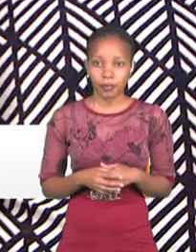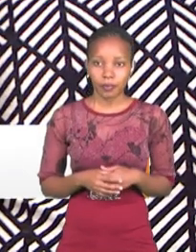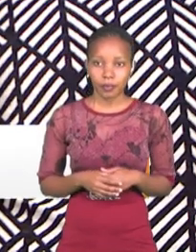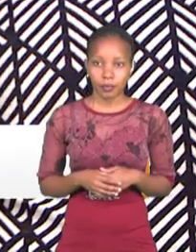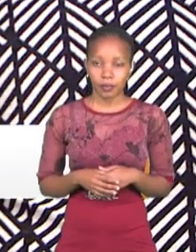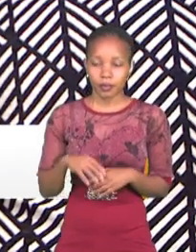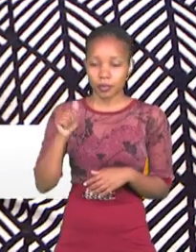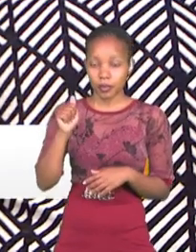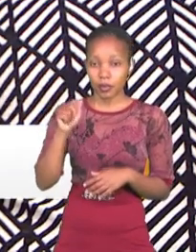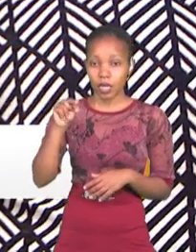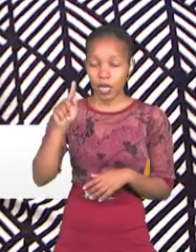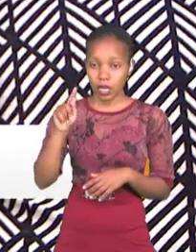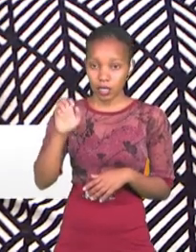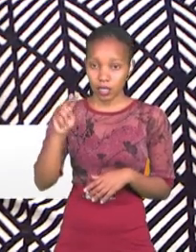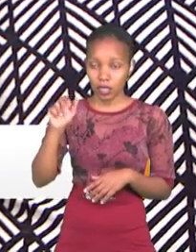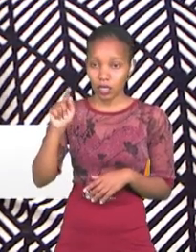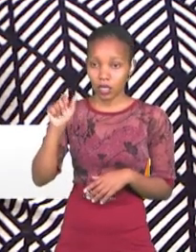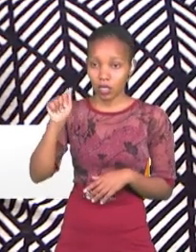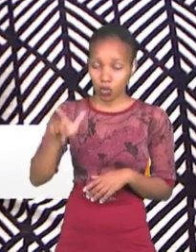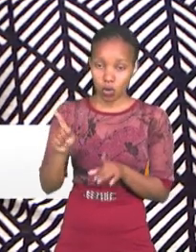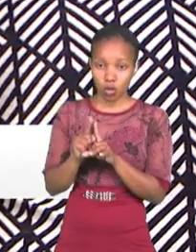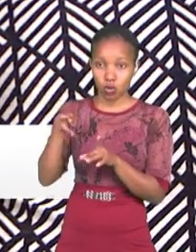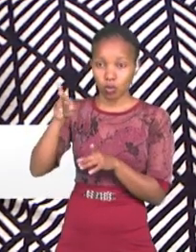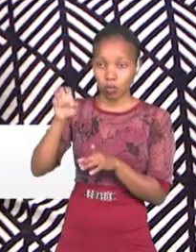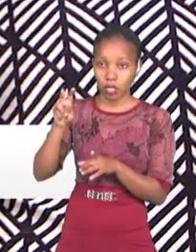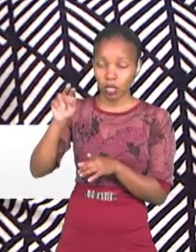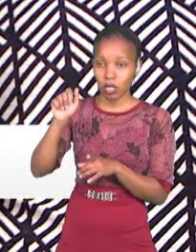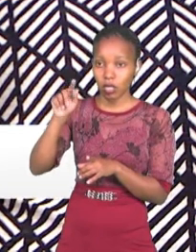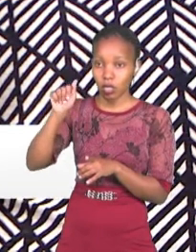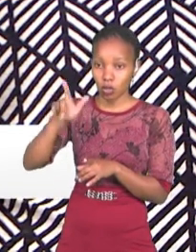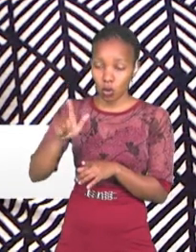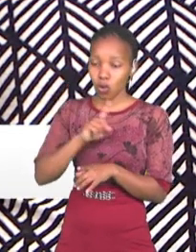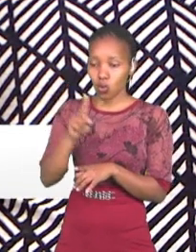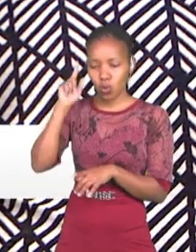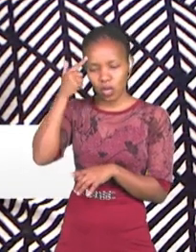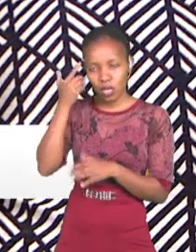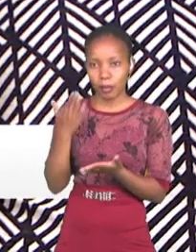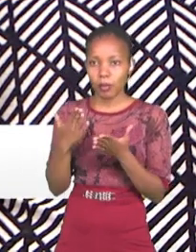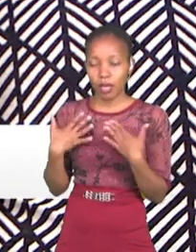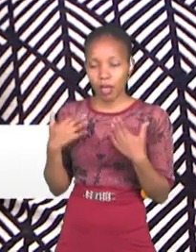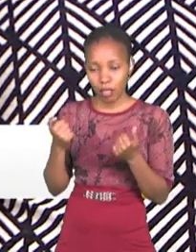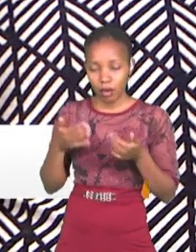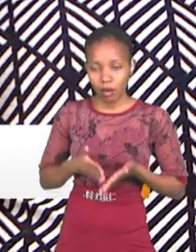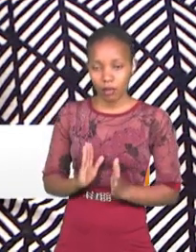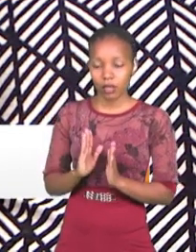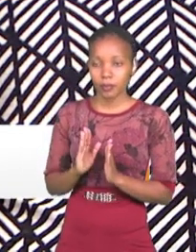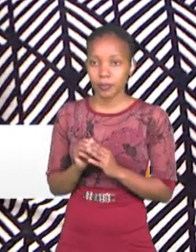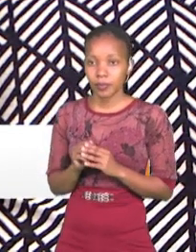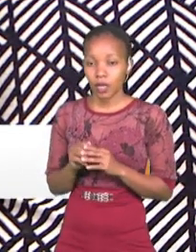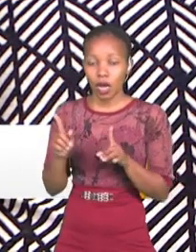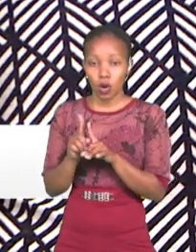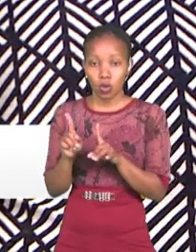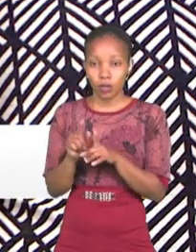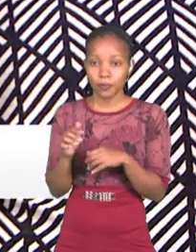prenatal and antenatal, same thing as I said earlier. Do you think it's the foundation of a healthy delivery, and of